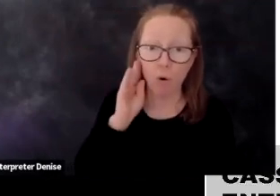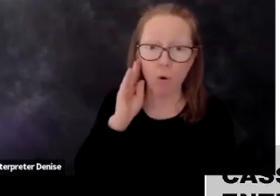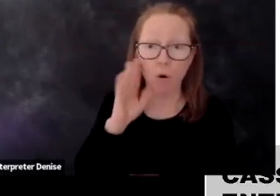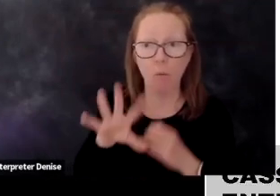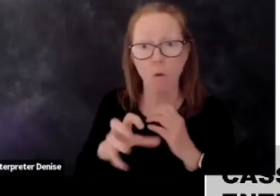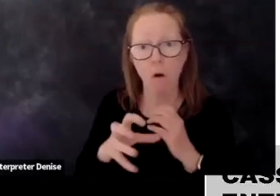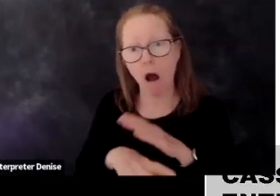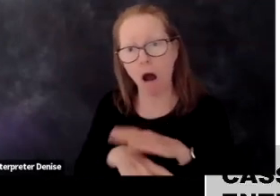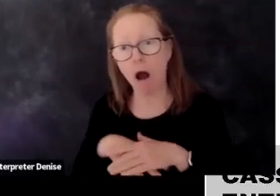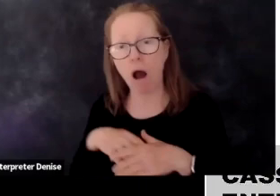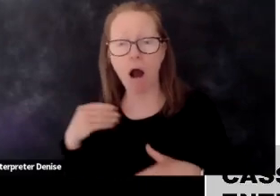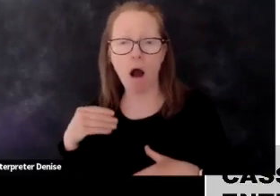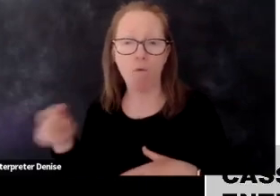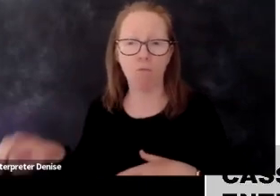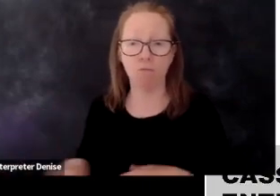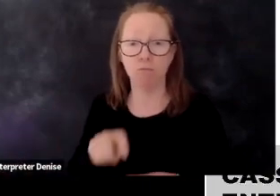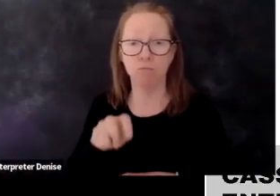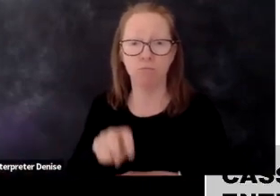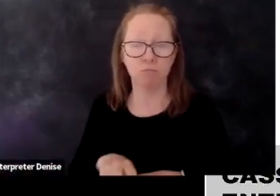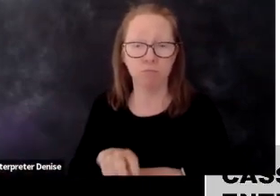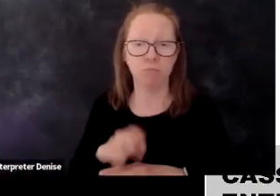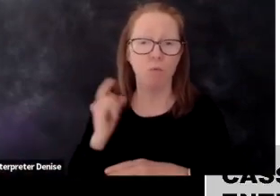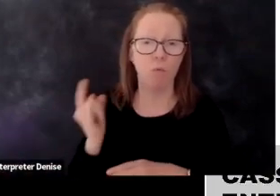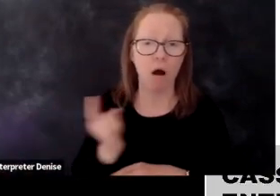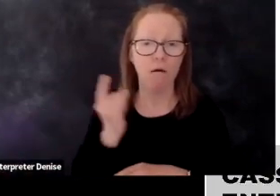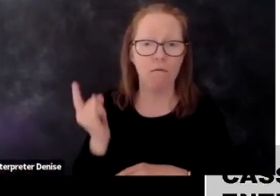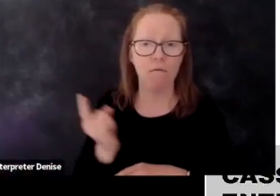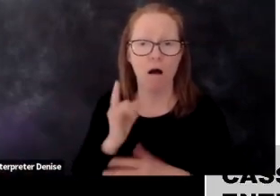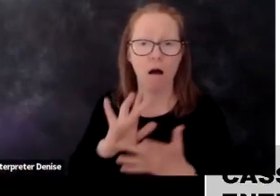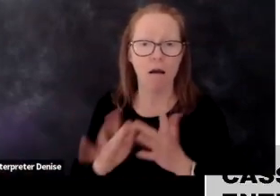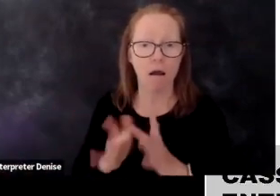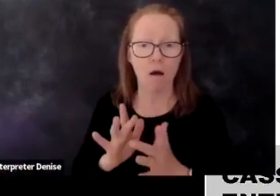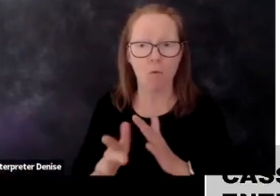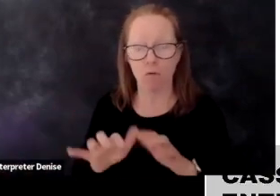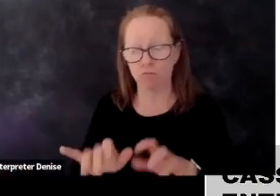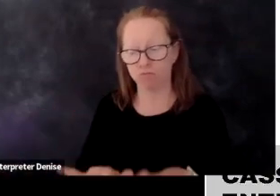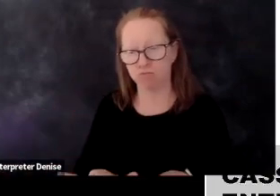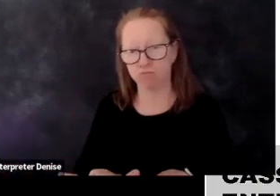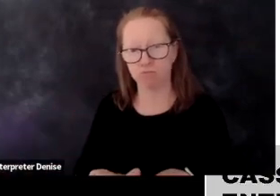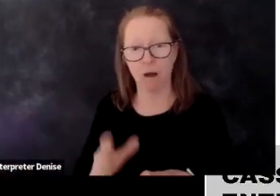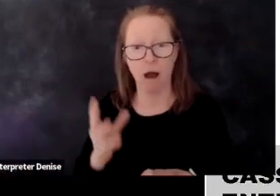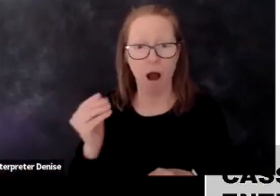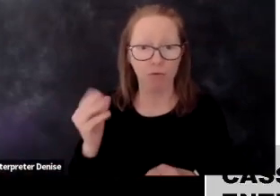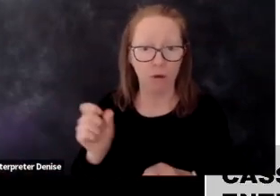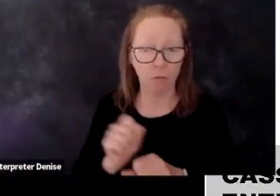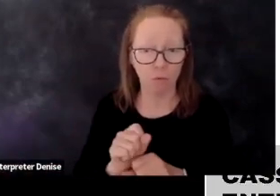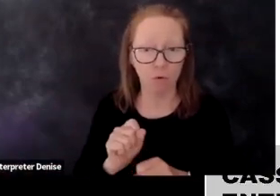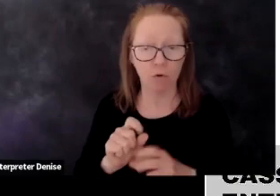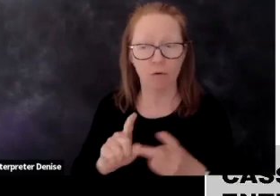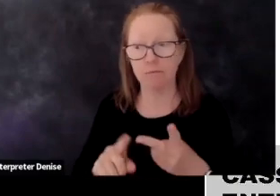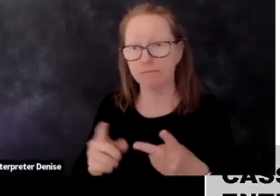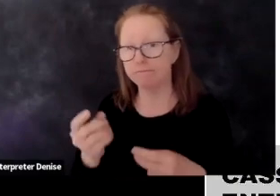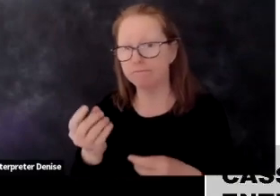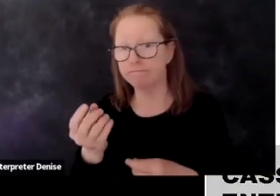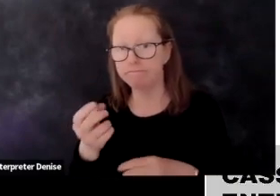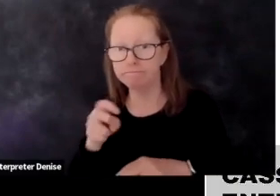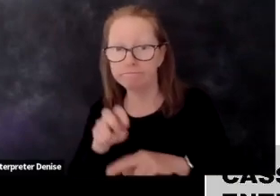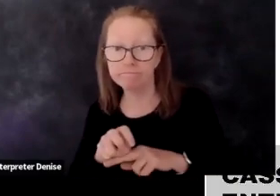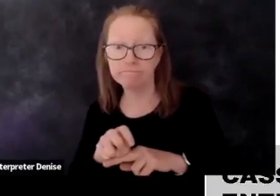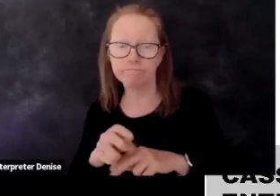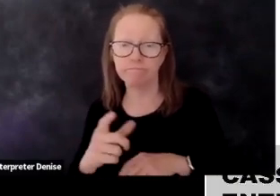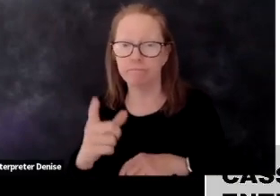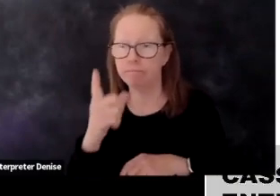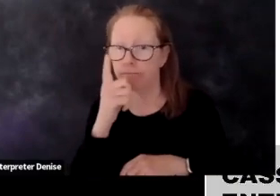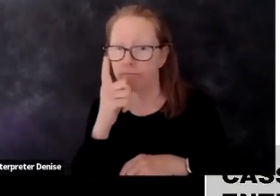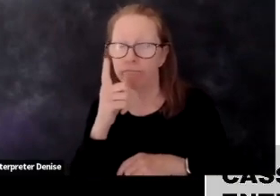network. Folks that just want to get out of the sun and sit down and have lunch. So those two shelters will be in place this summer.